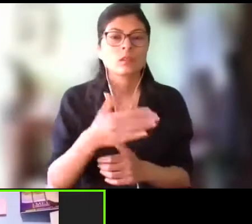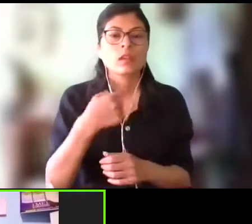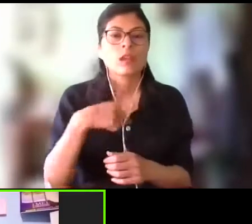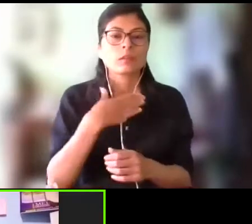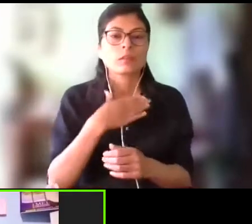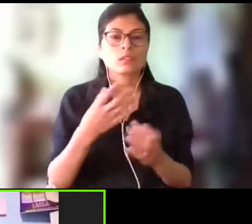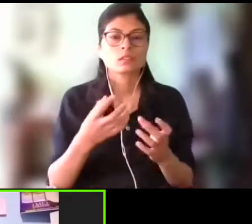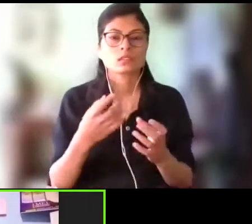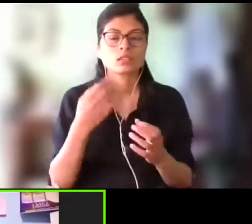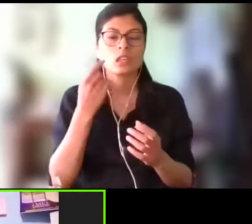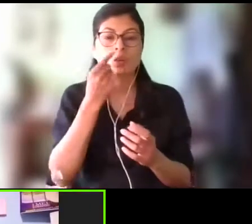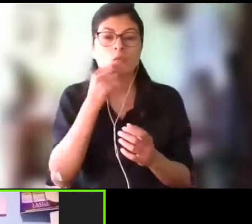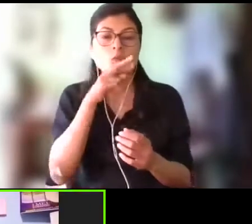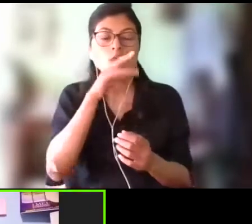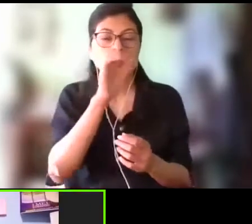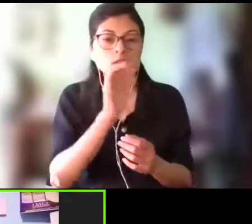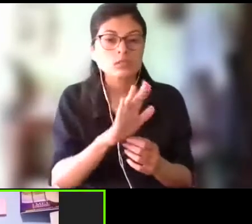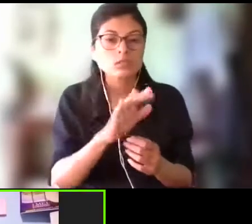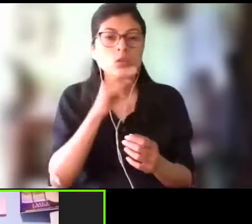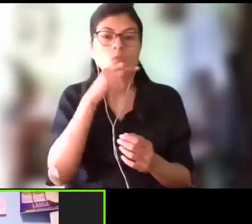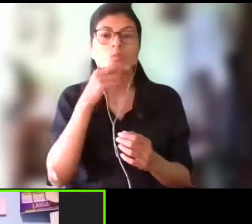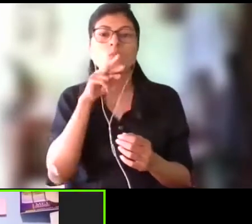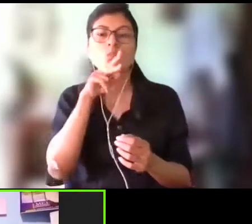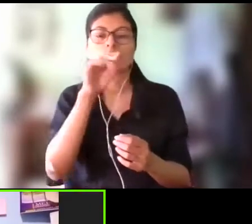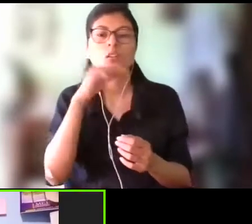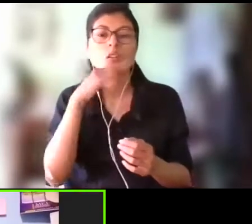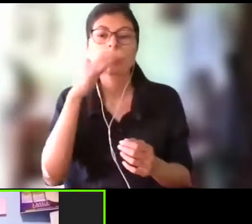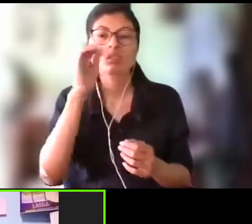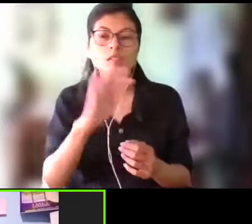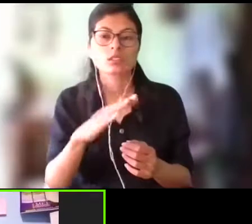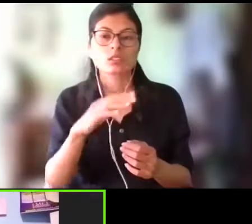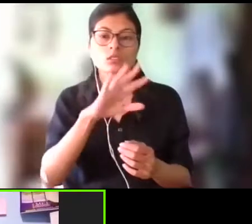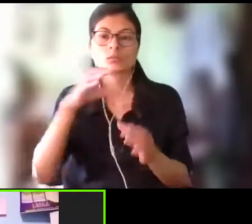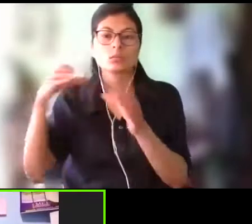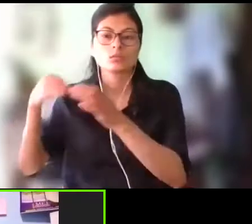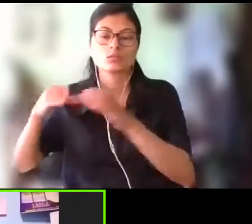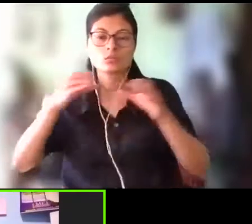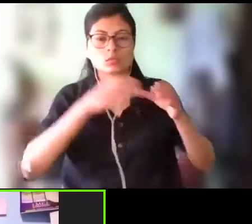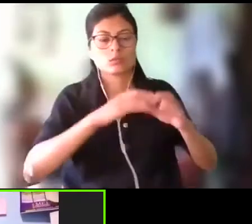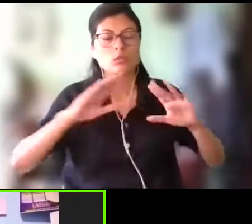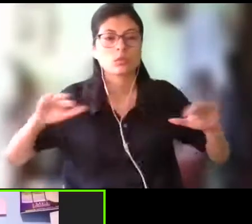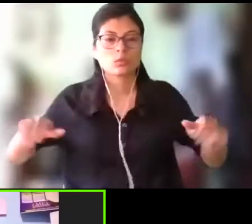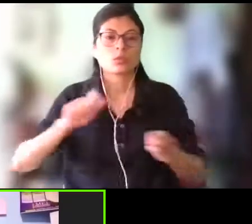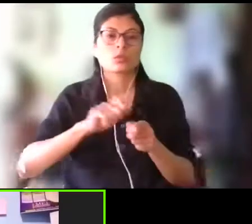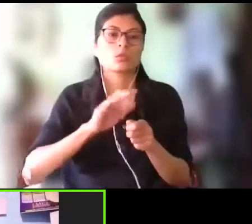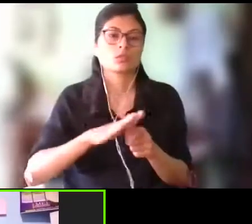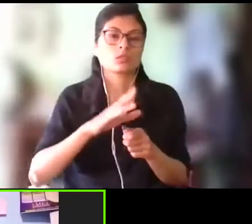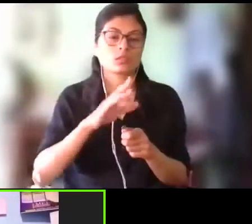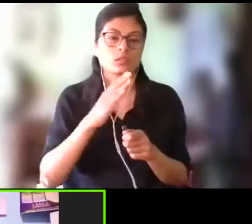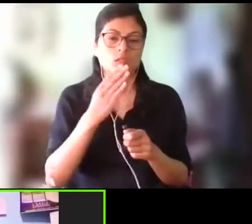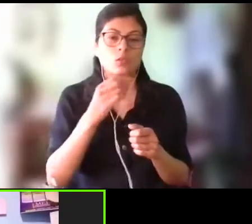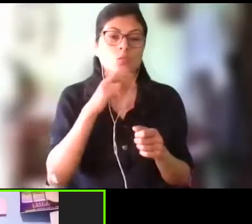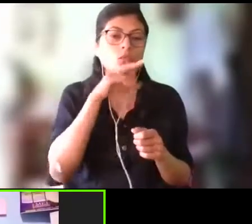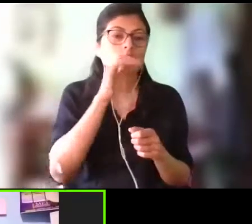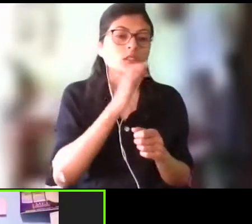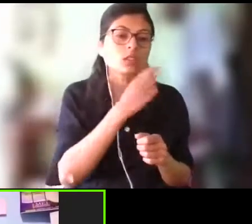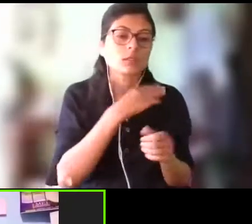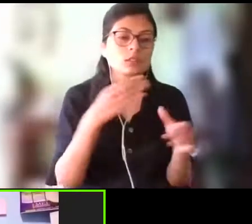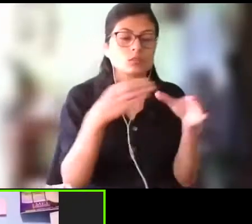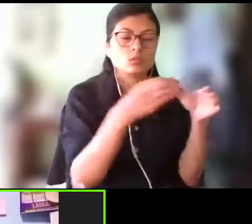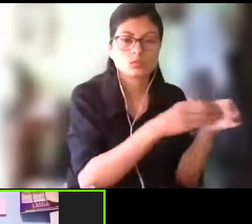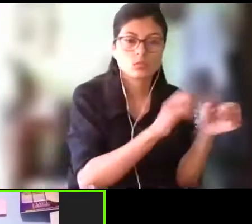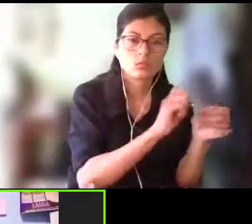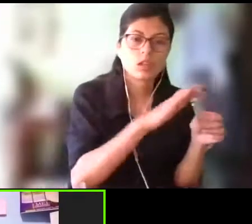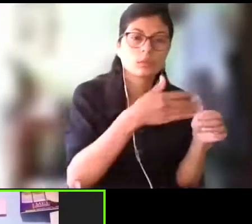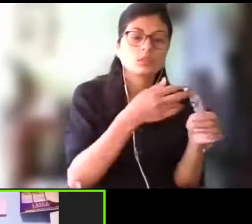with these people so as to trigger them to speak what is in their mind. And this has proved amazing over the